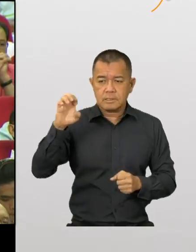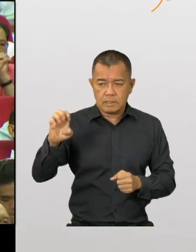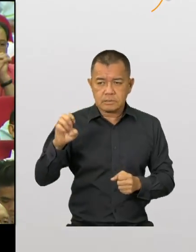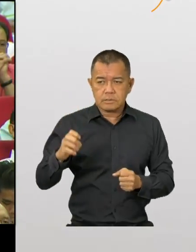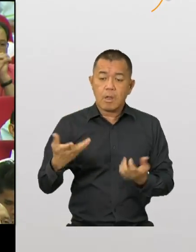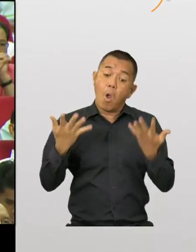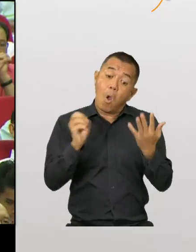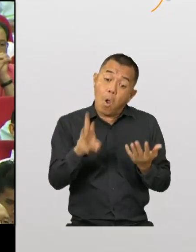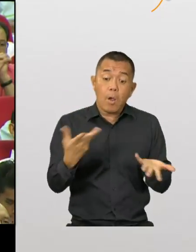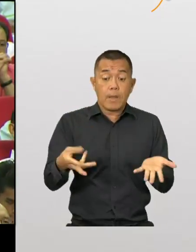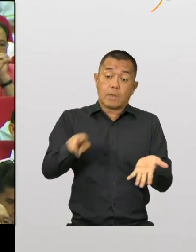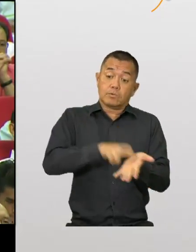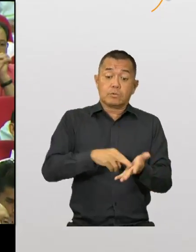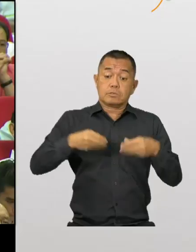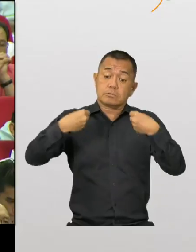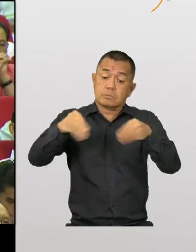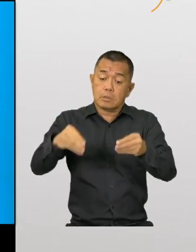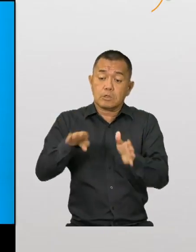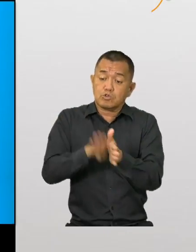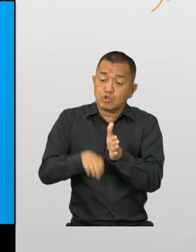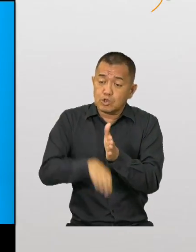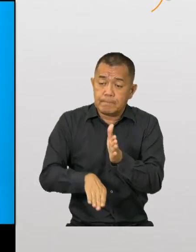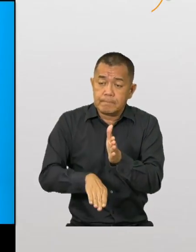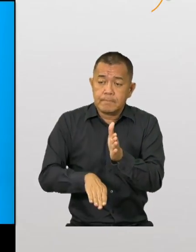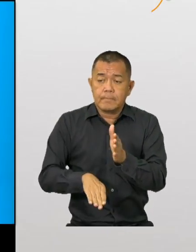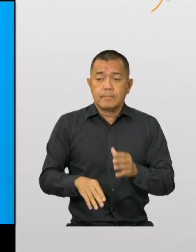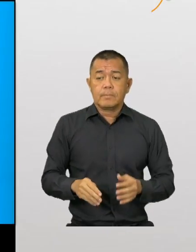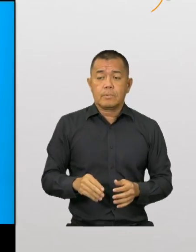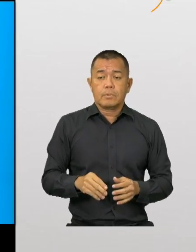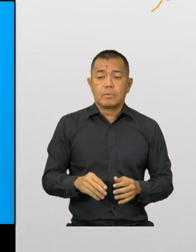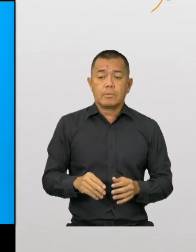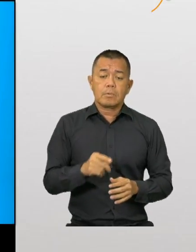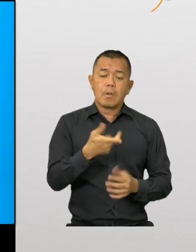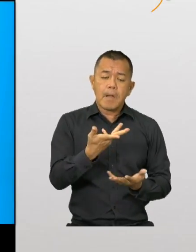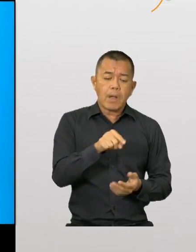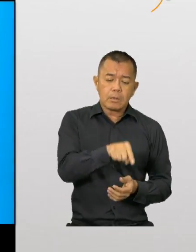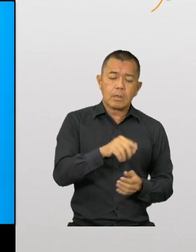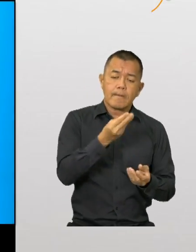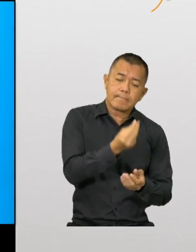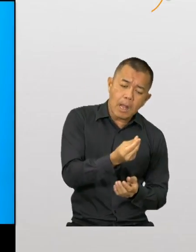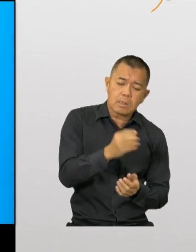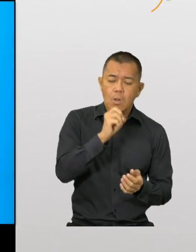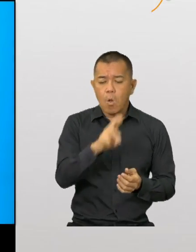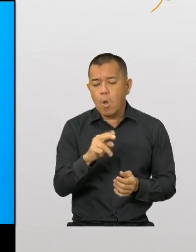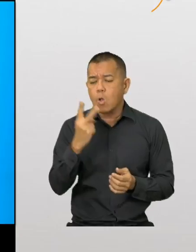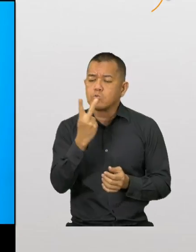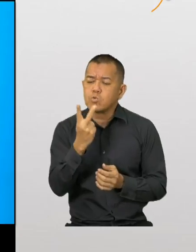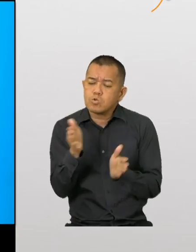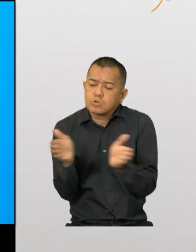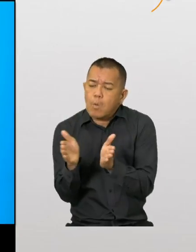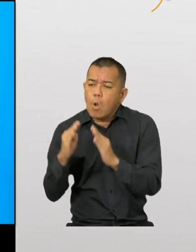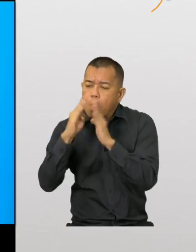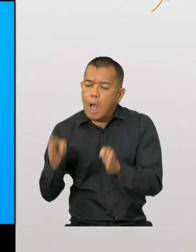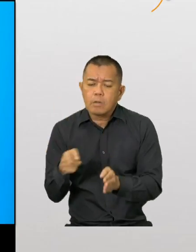or it may be a two-room flexi flat for retirement. Different options depending on your needs and what you can afford.